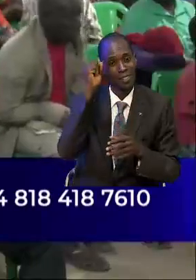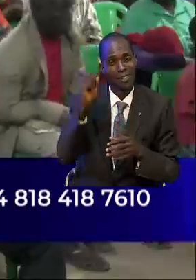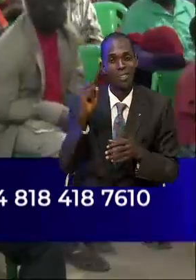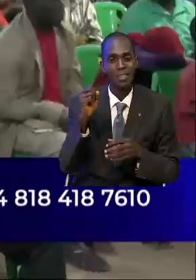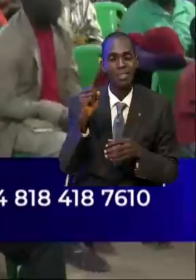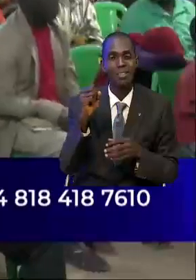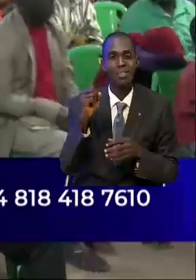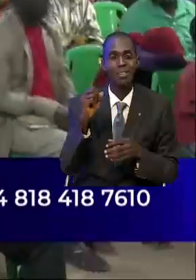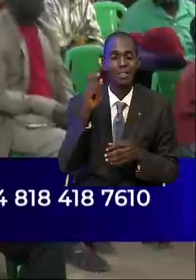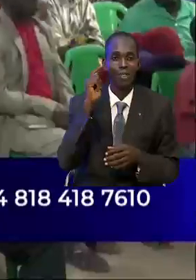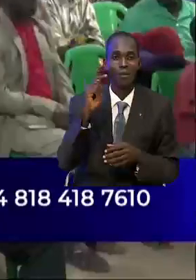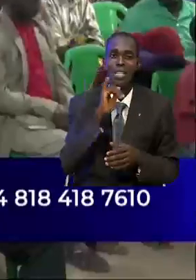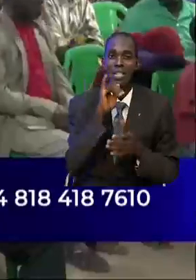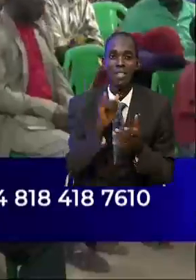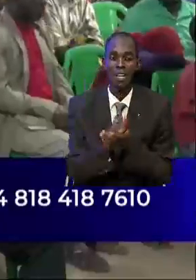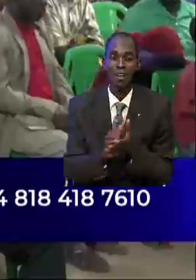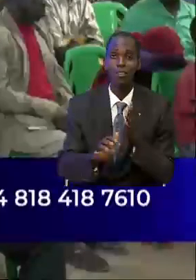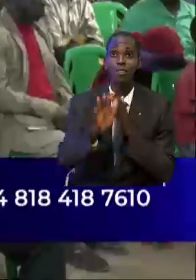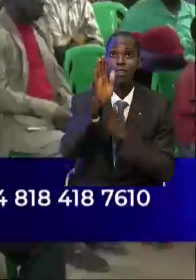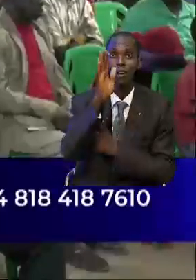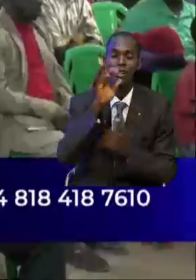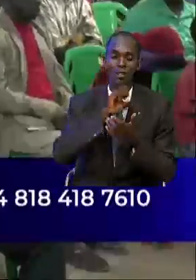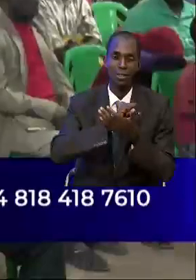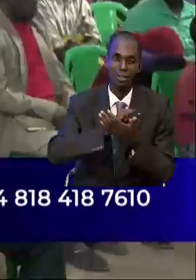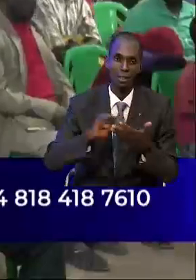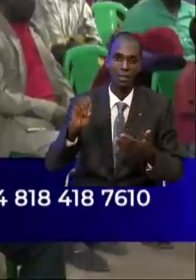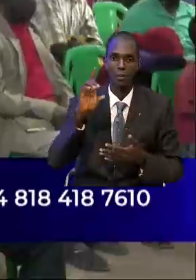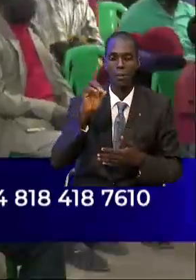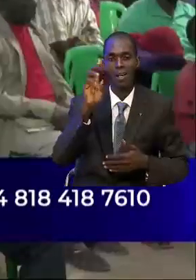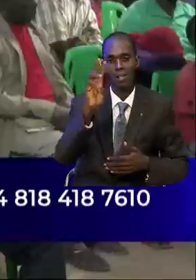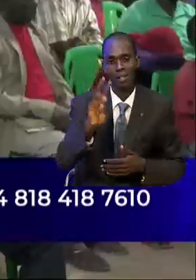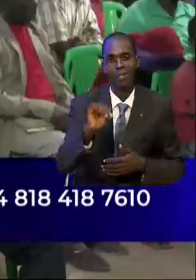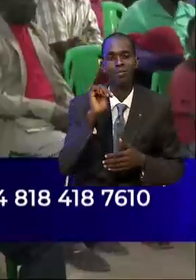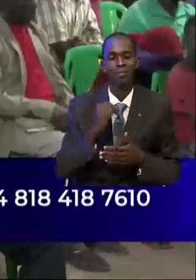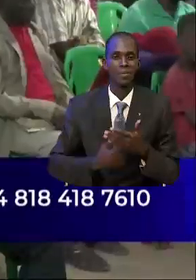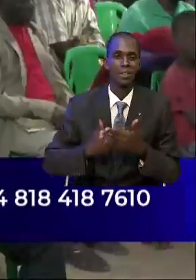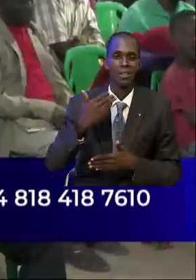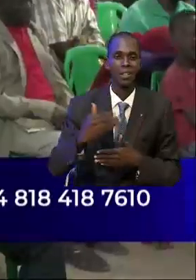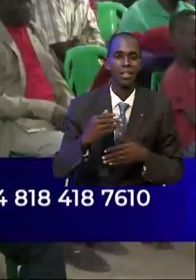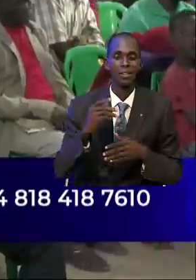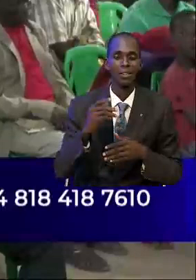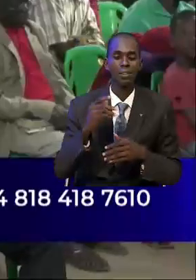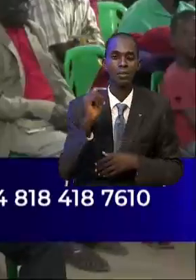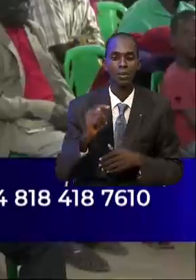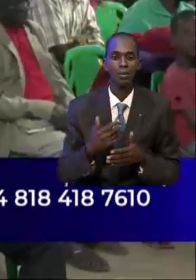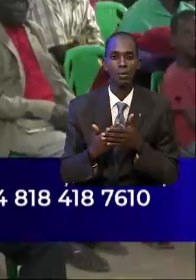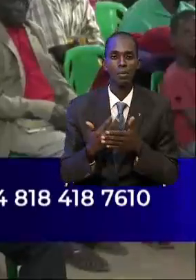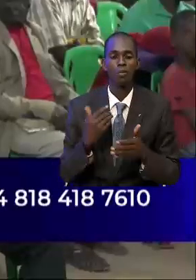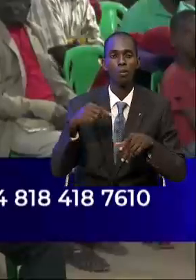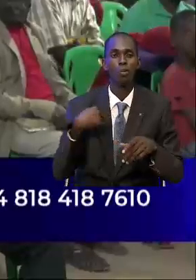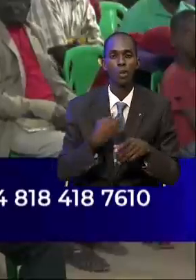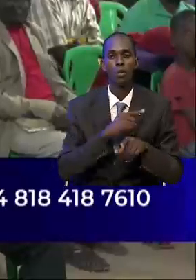for Jesus. His testimony in summary is that God sanctified